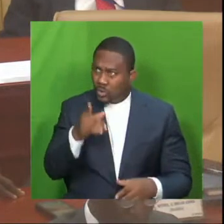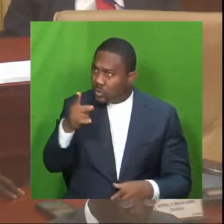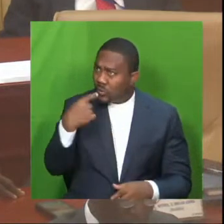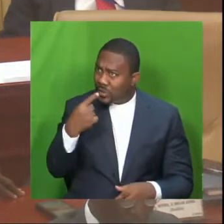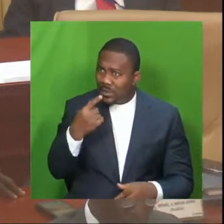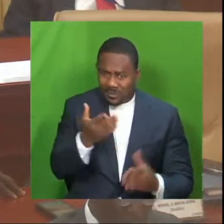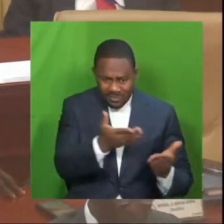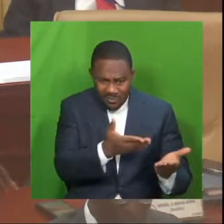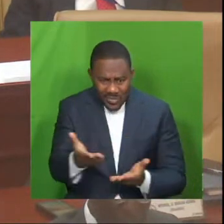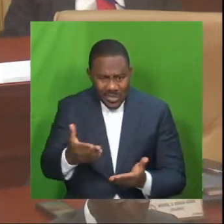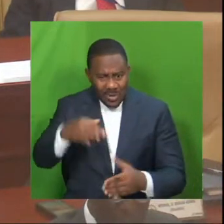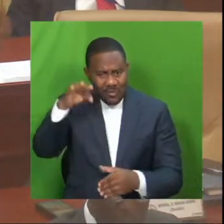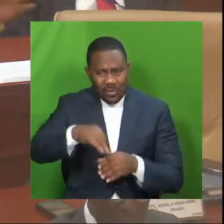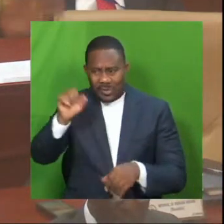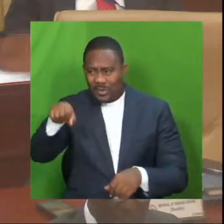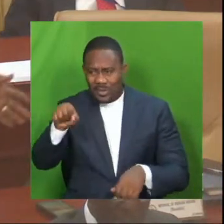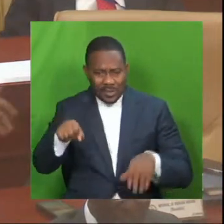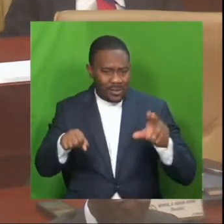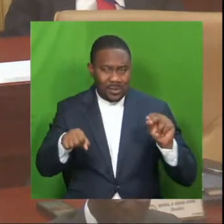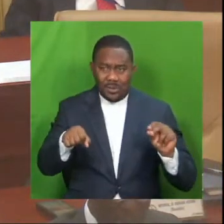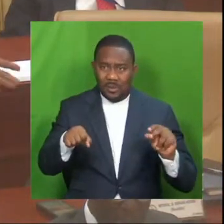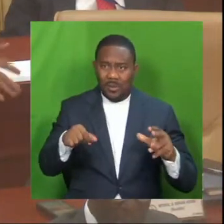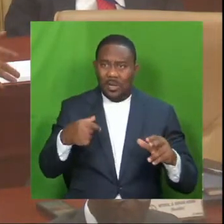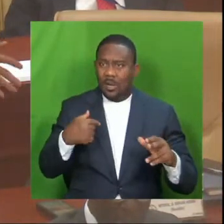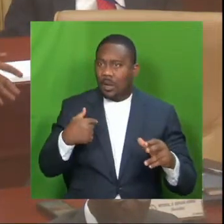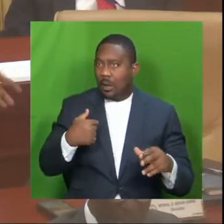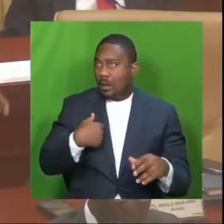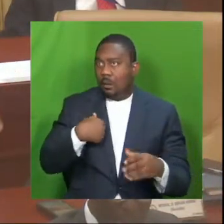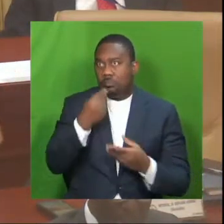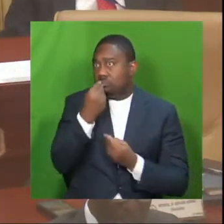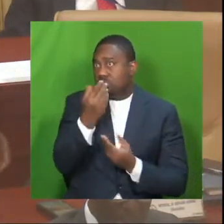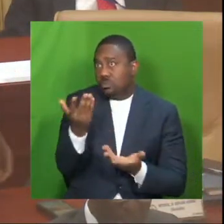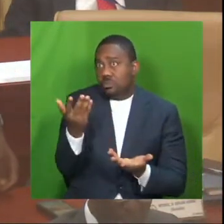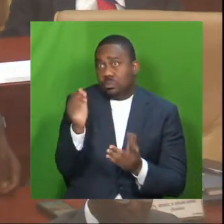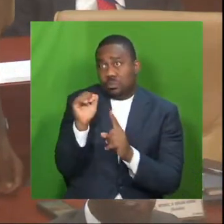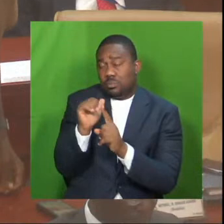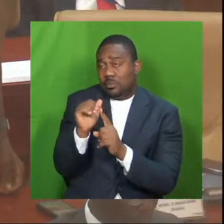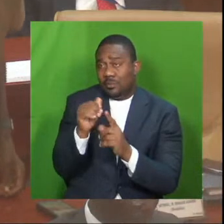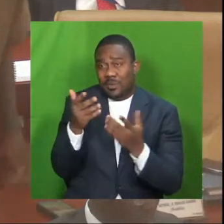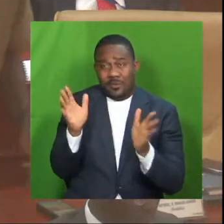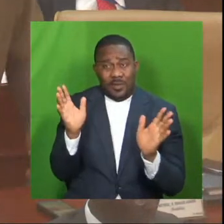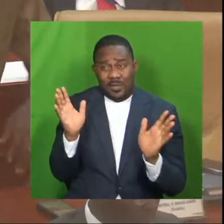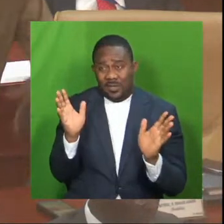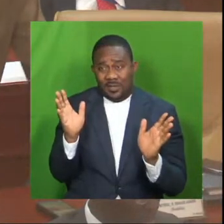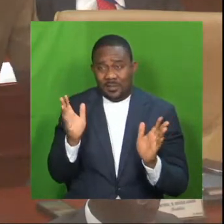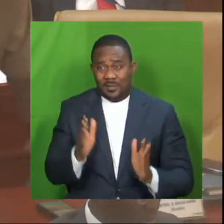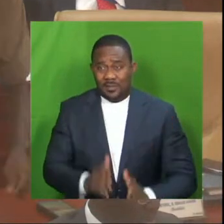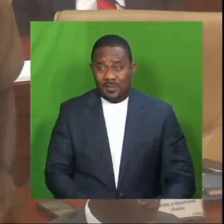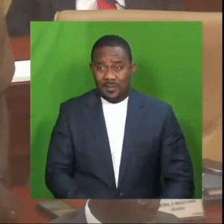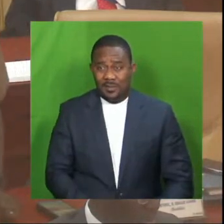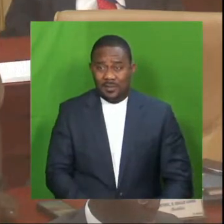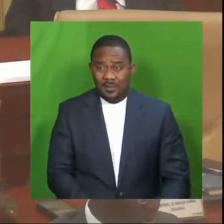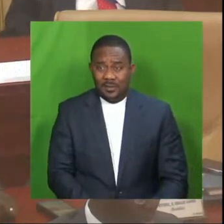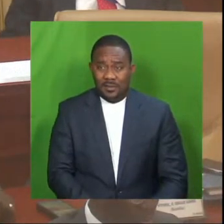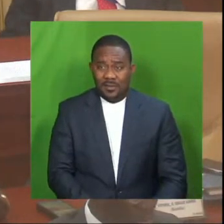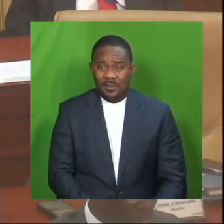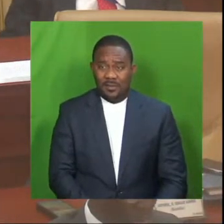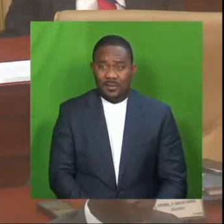subjected to a vote. I'm only guiding the the House. That's it.